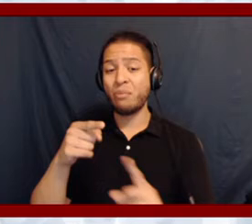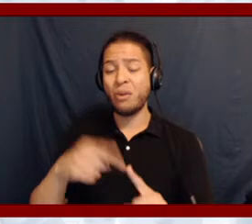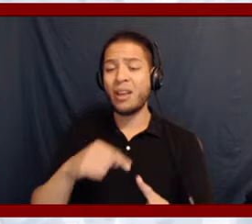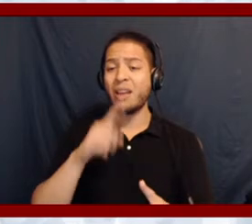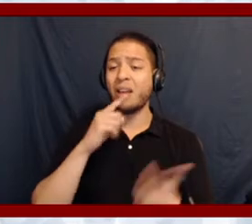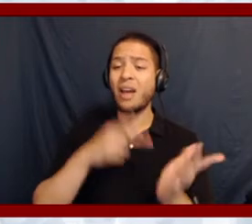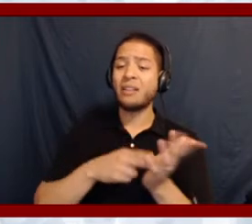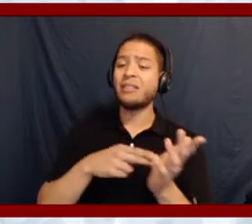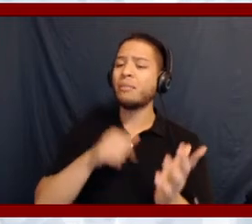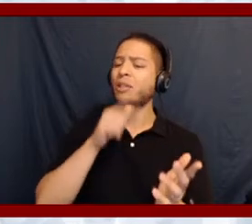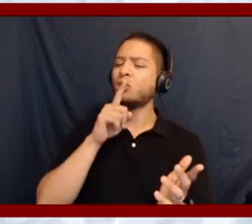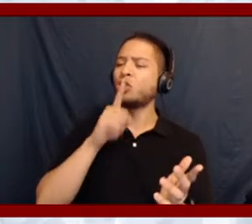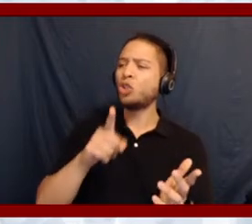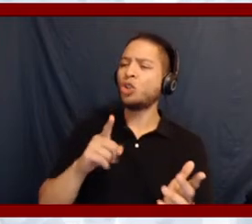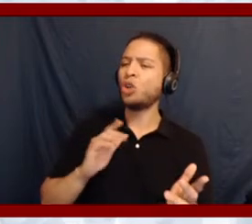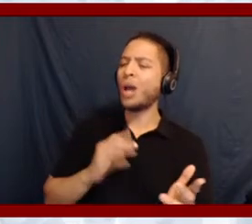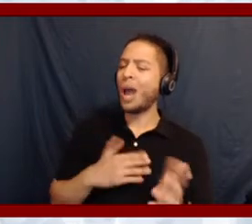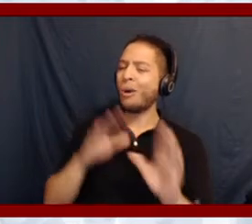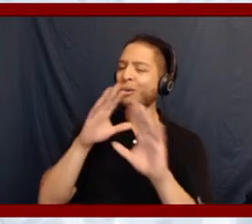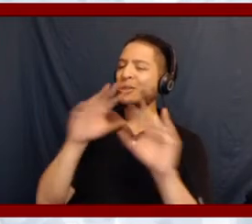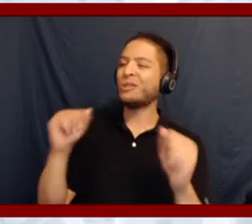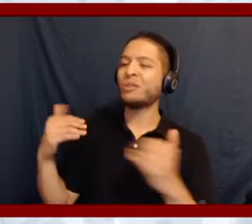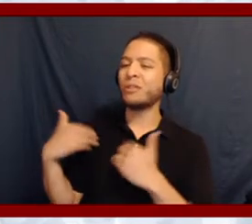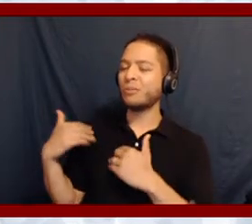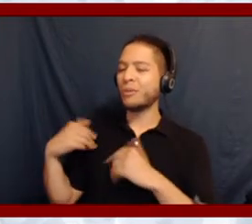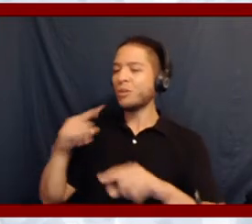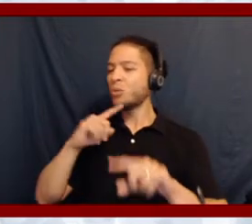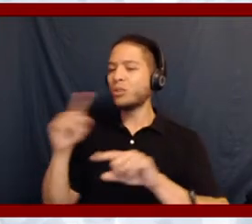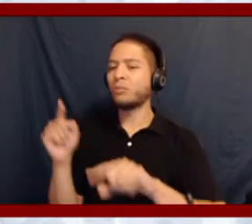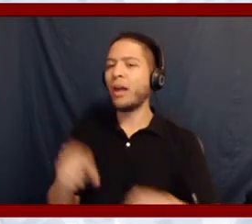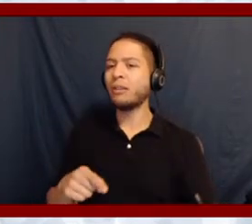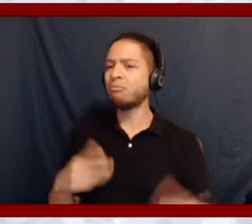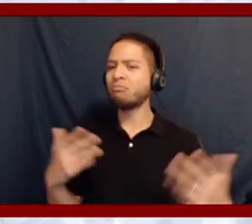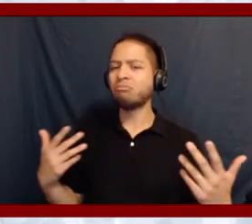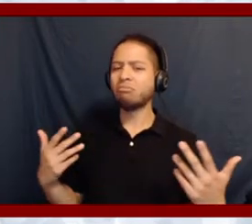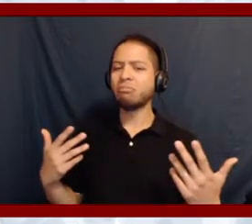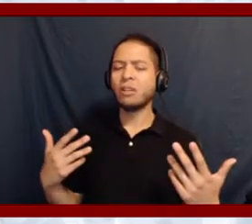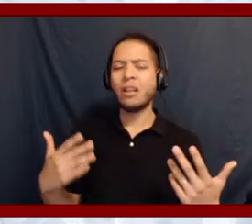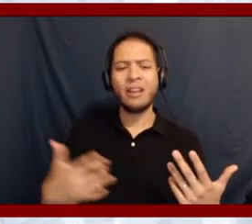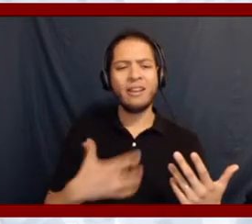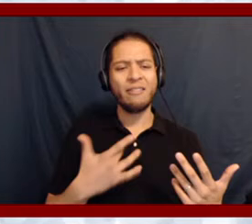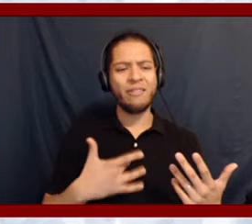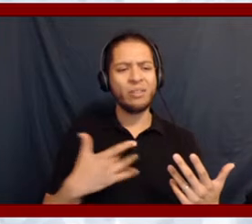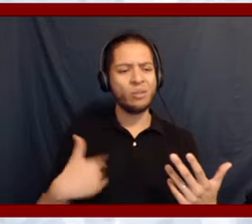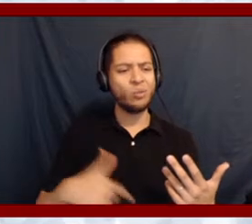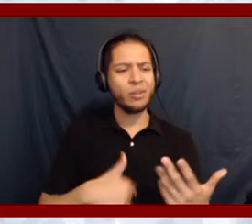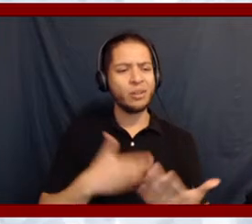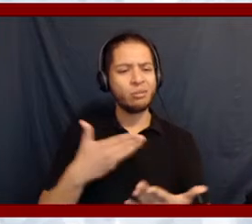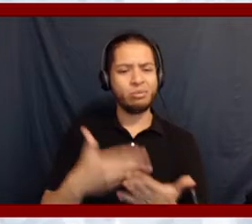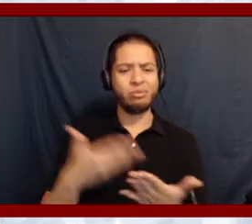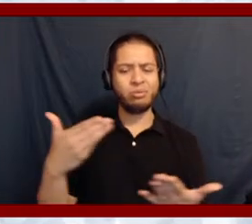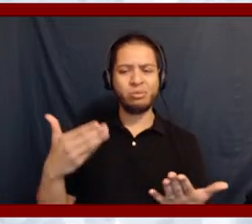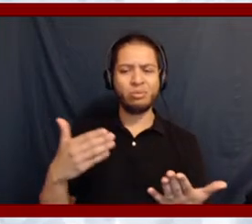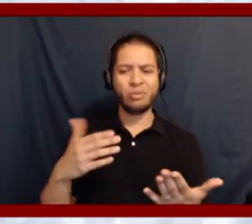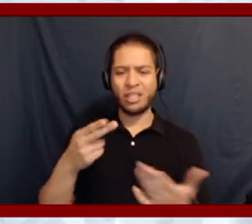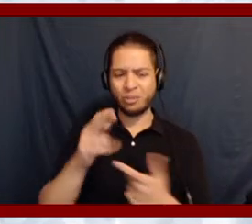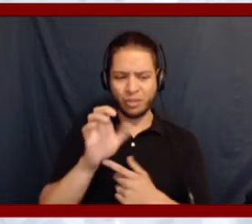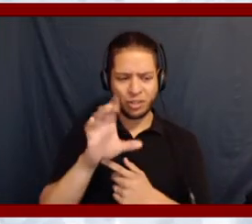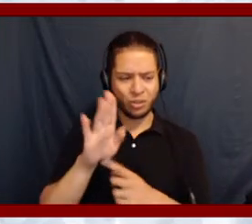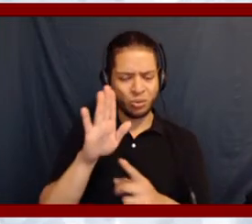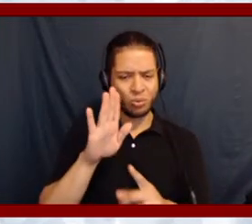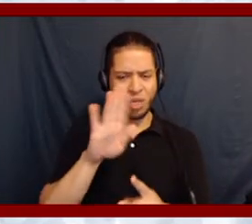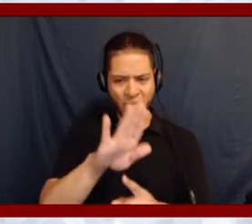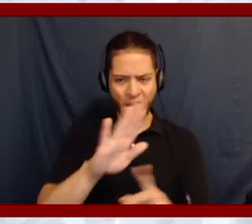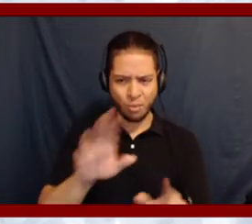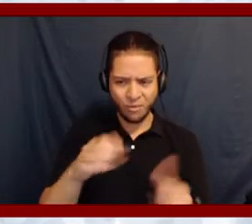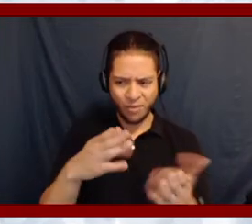to, because I think that we've demonstrated our in-depth knowledge of what HBCUs provide and the challenges that they face